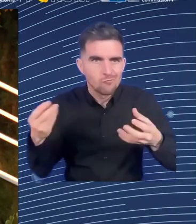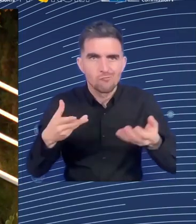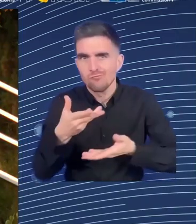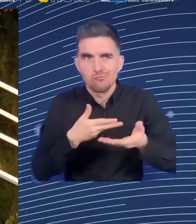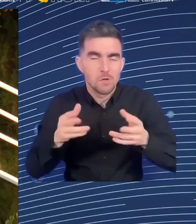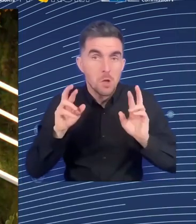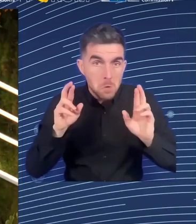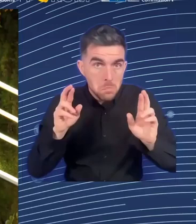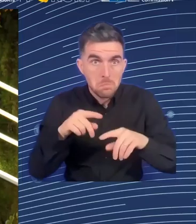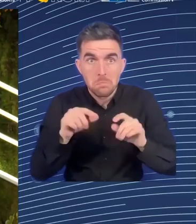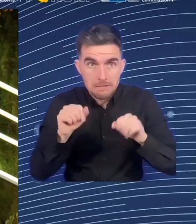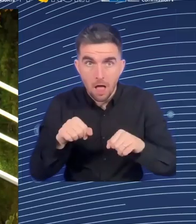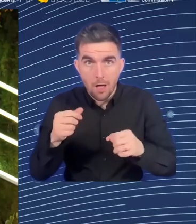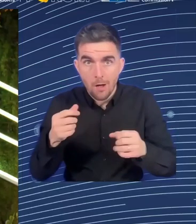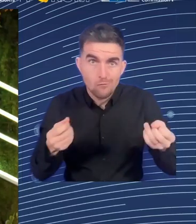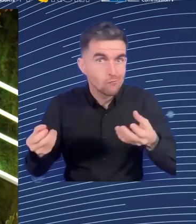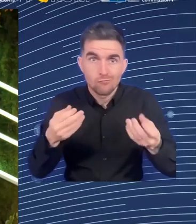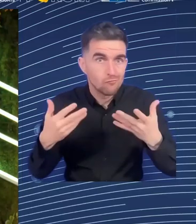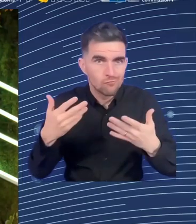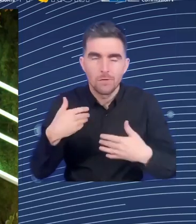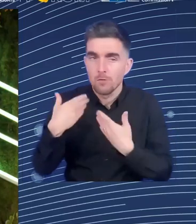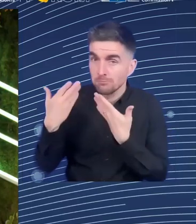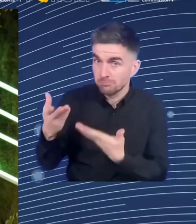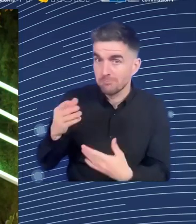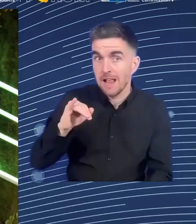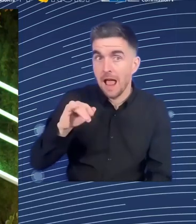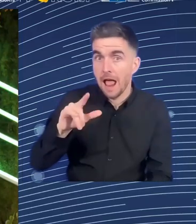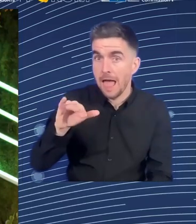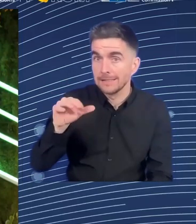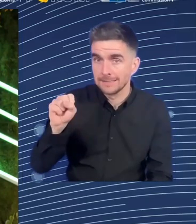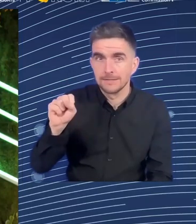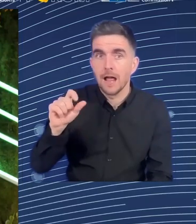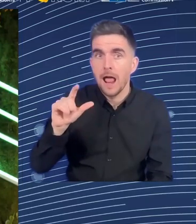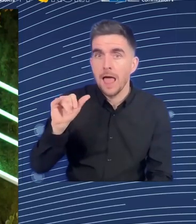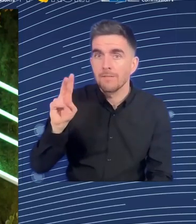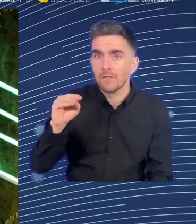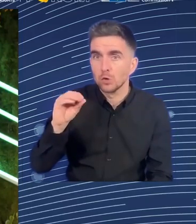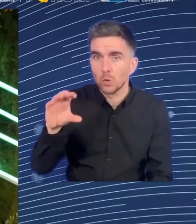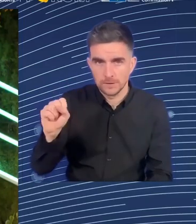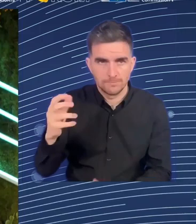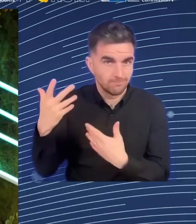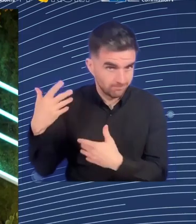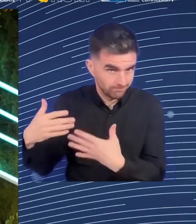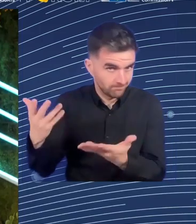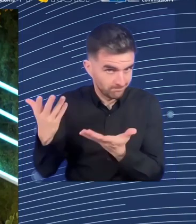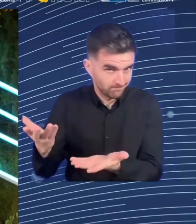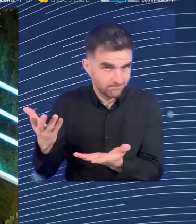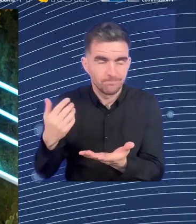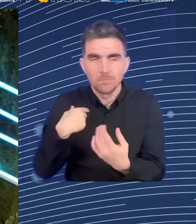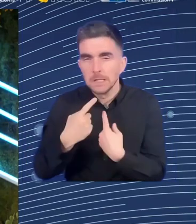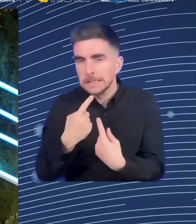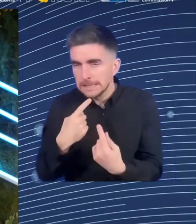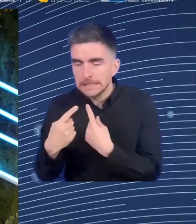by companies in terms of hiring, and I'd like to focus on SMEs, small and medium-sized